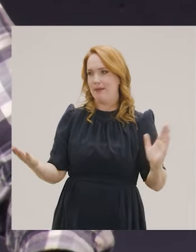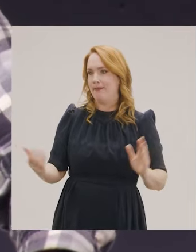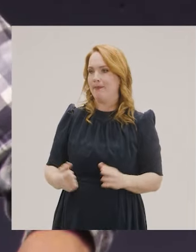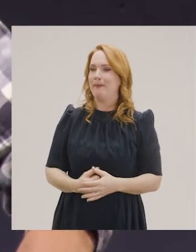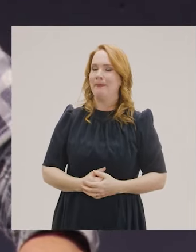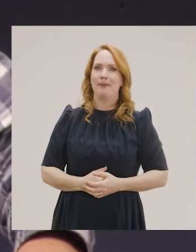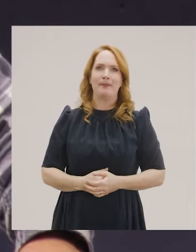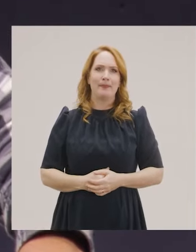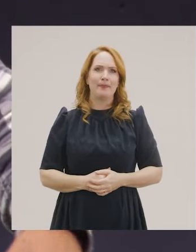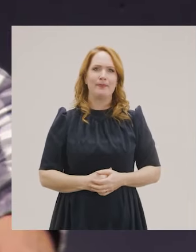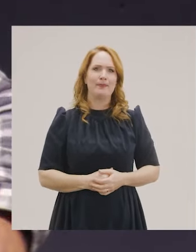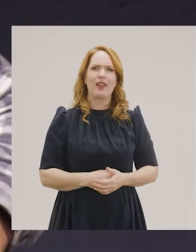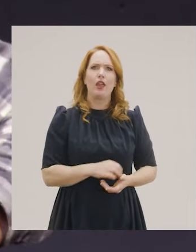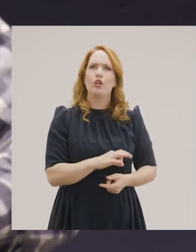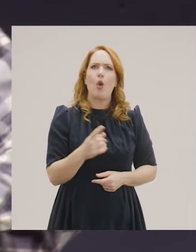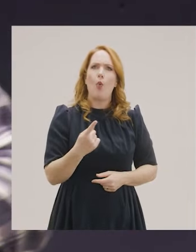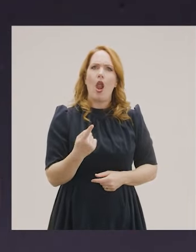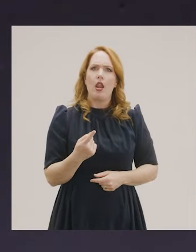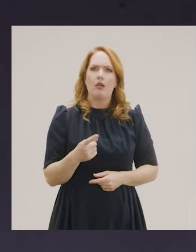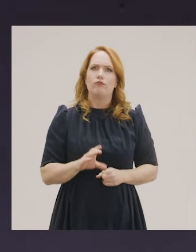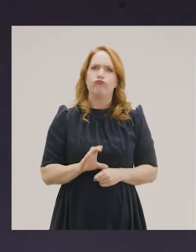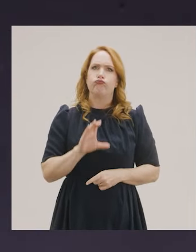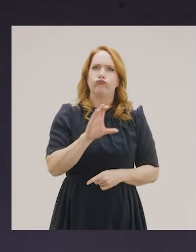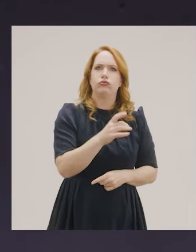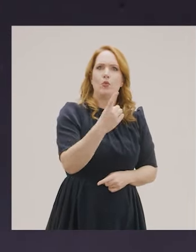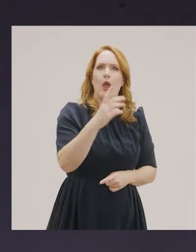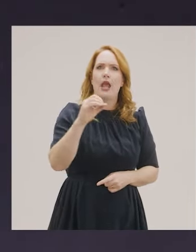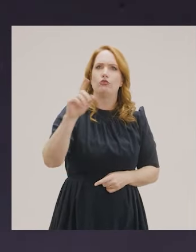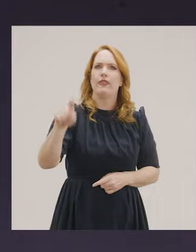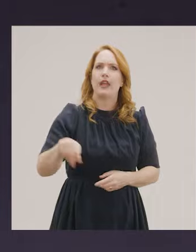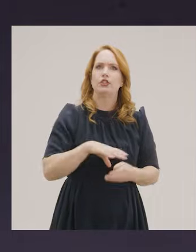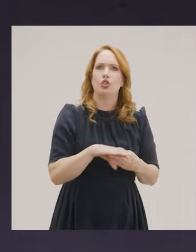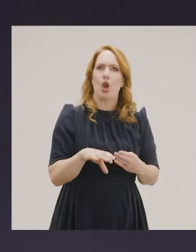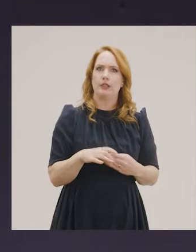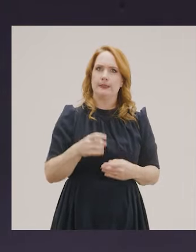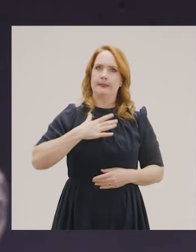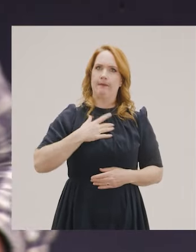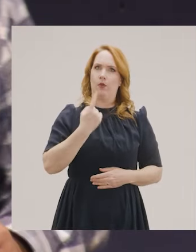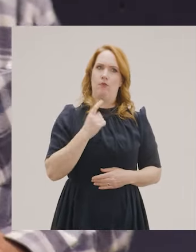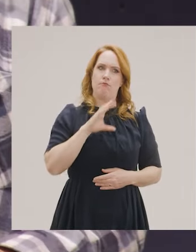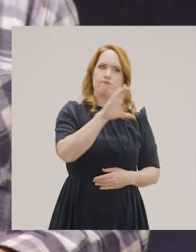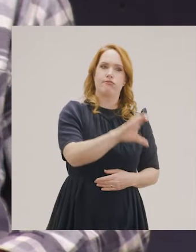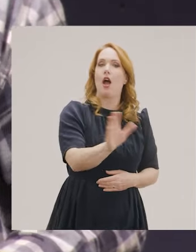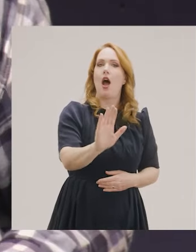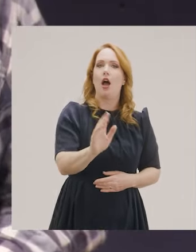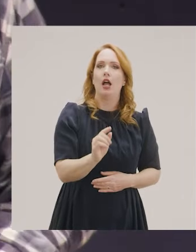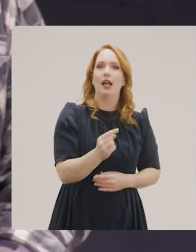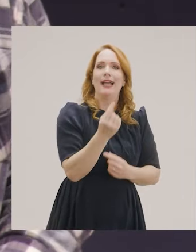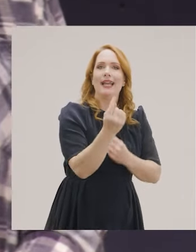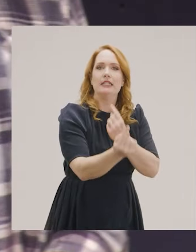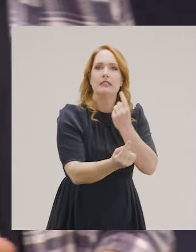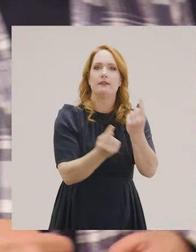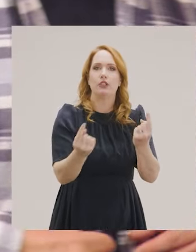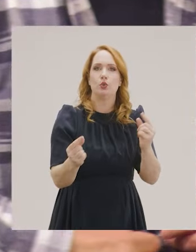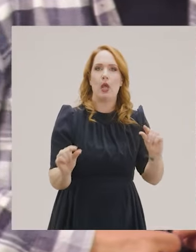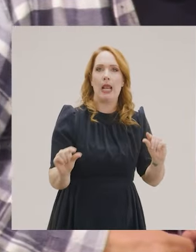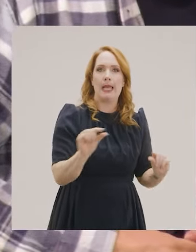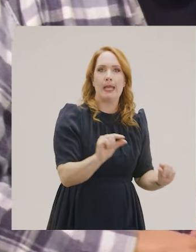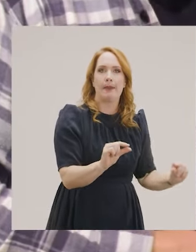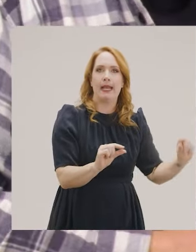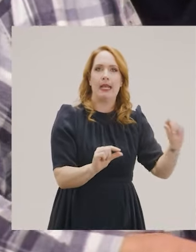it hasn't, like, nobody's given some, you know, most of it. Everybody's given bits and pieces, and the community gets